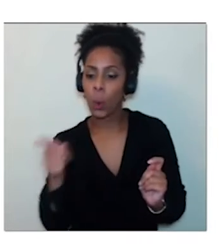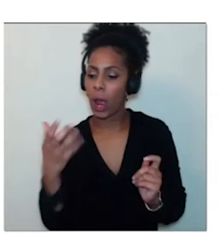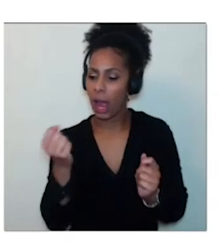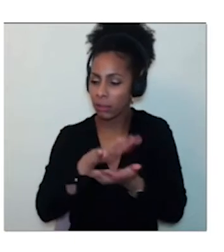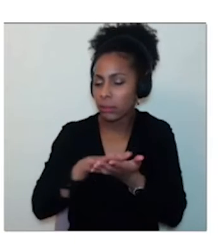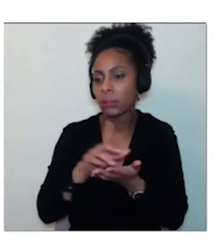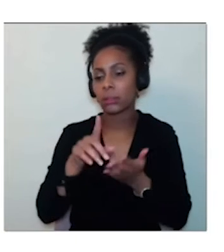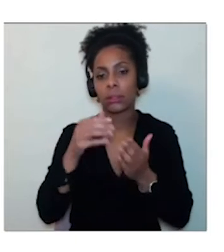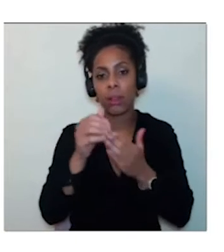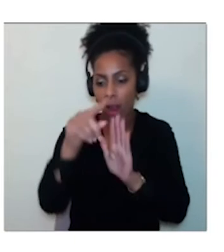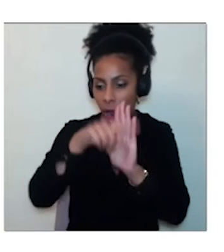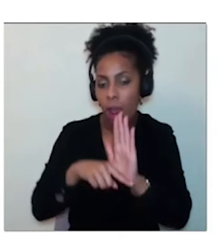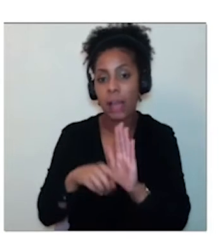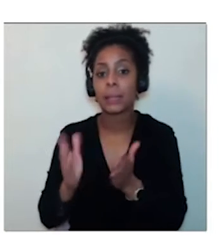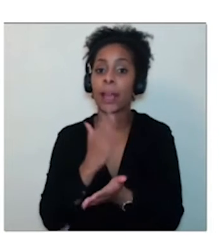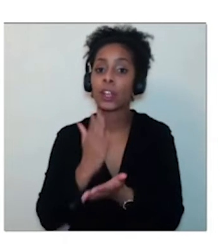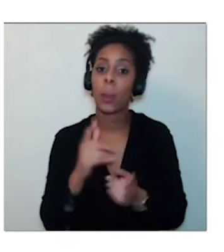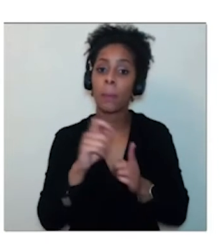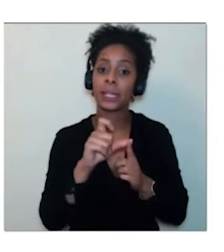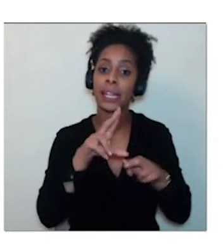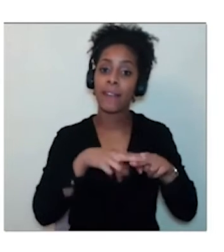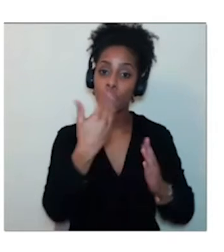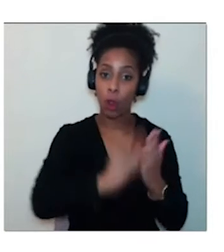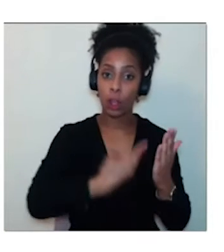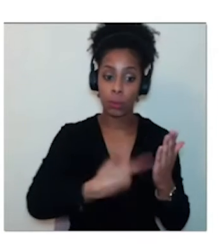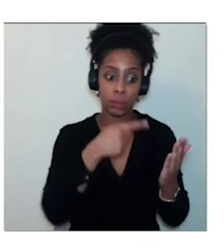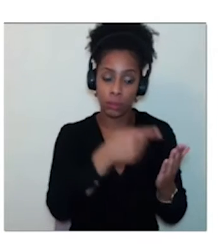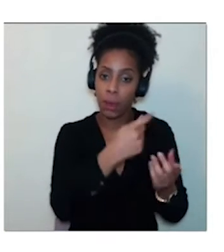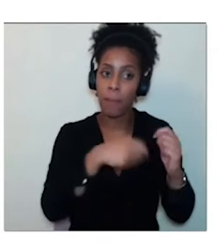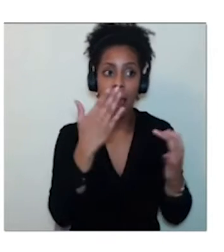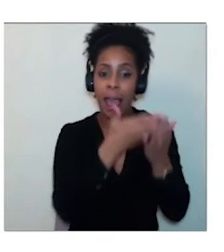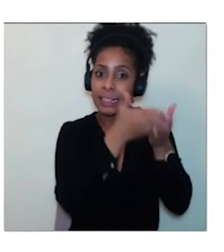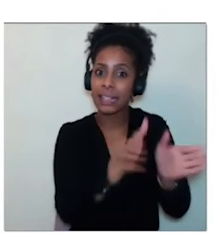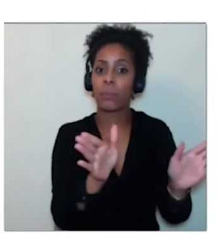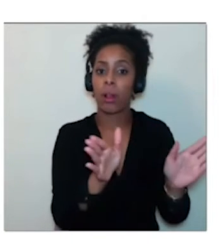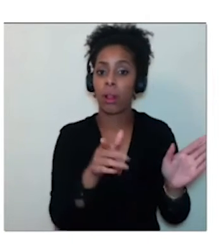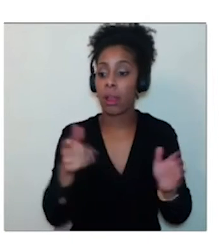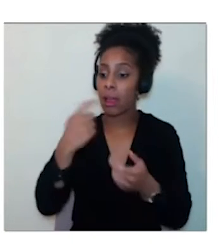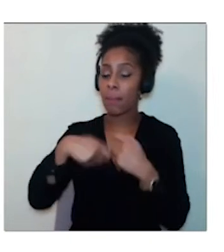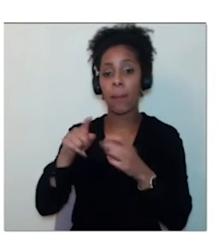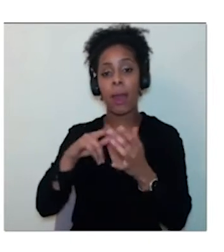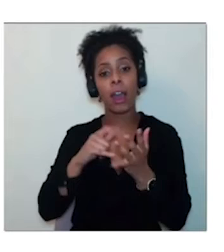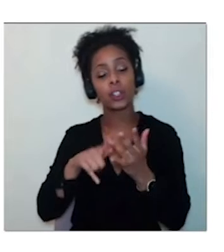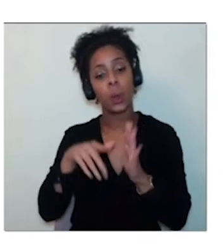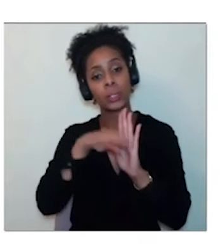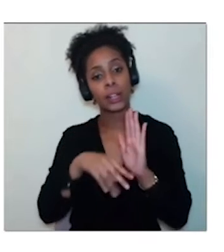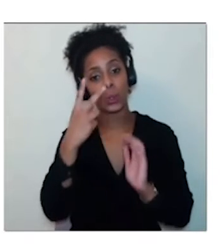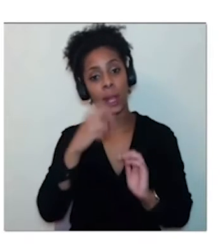PDF documents accessible and became an ISO standard in July 2012, updated in